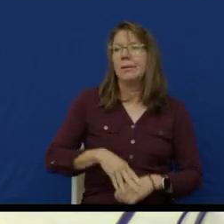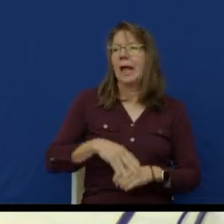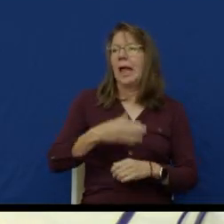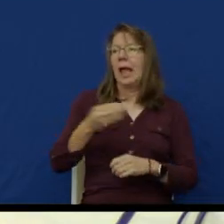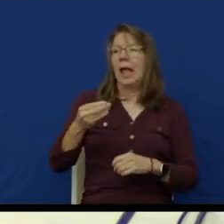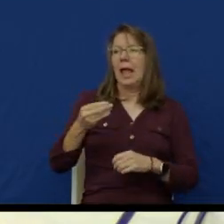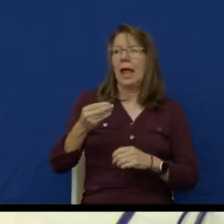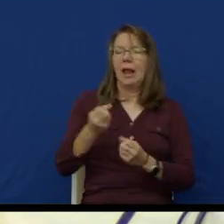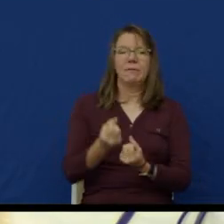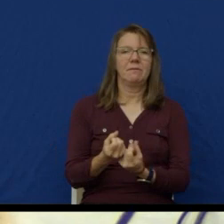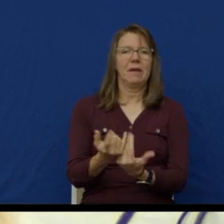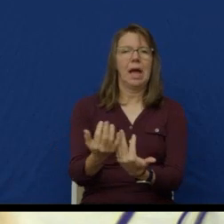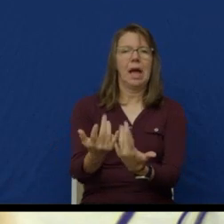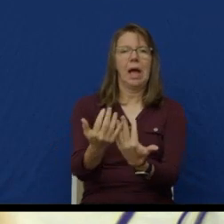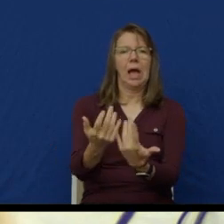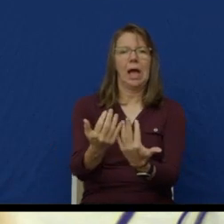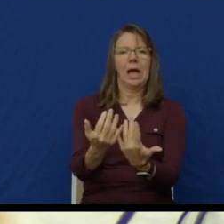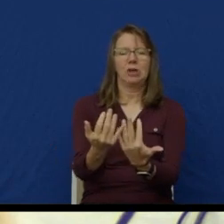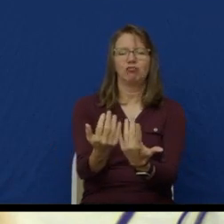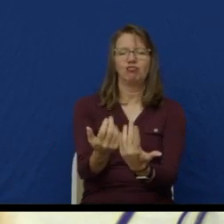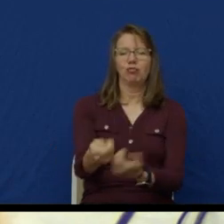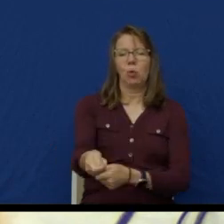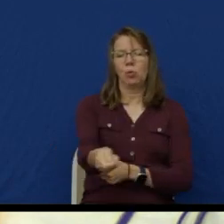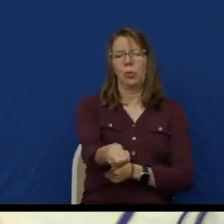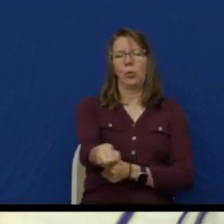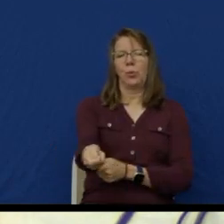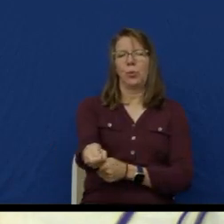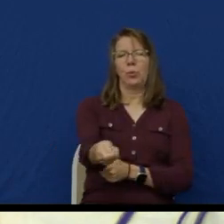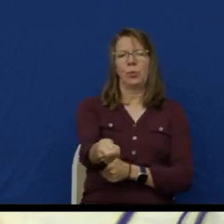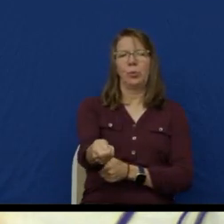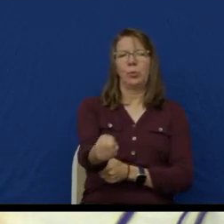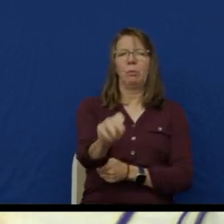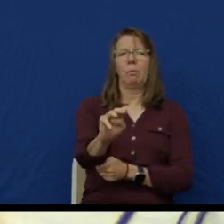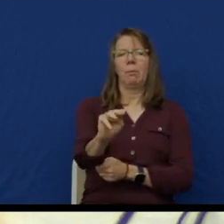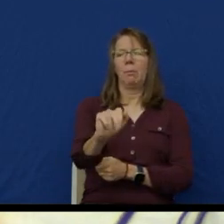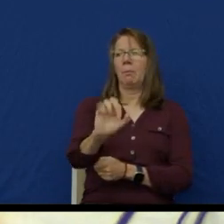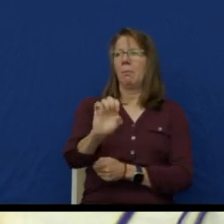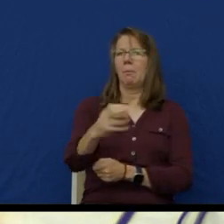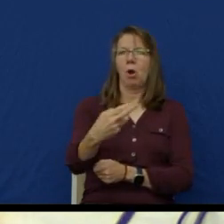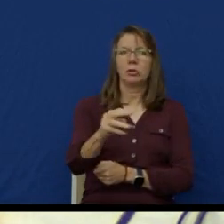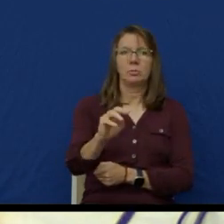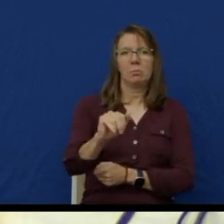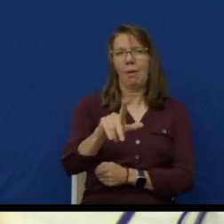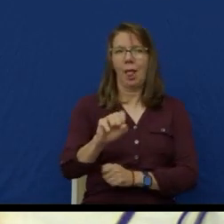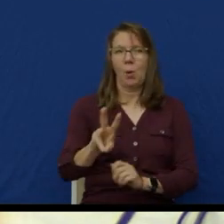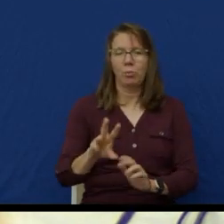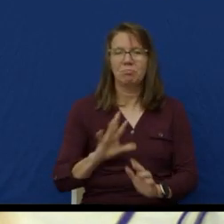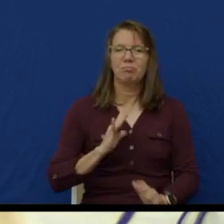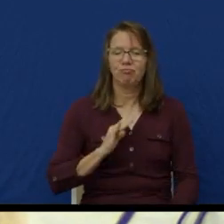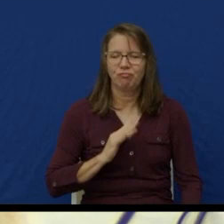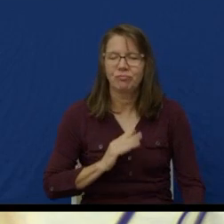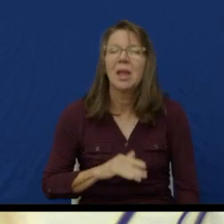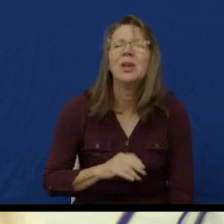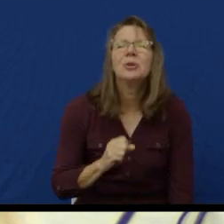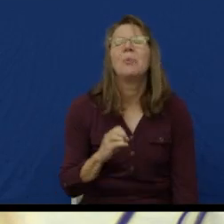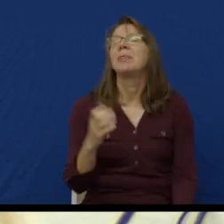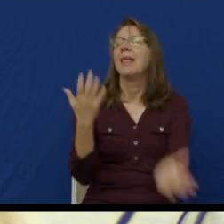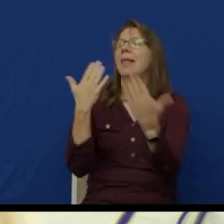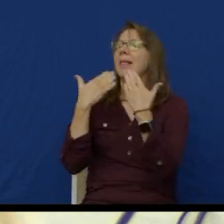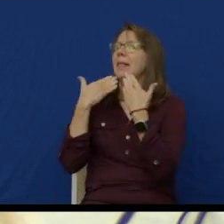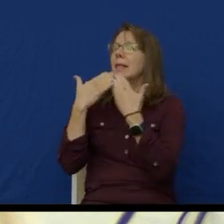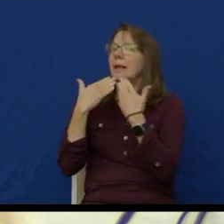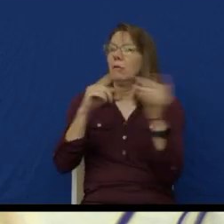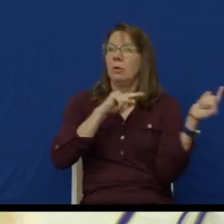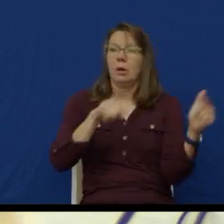other fun activities. Thank you so much for being here. We had a busy